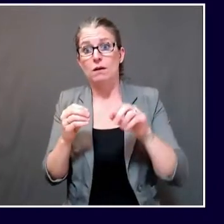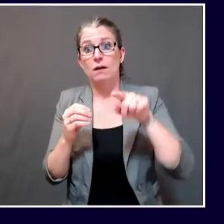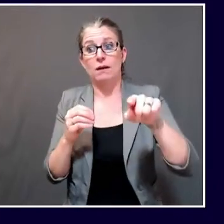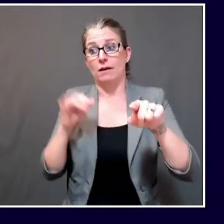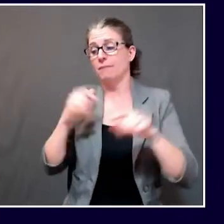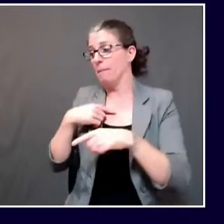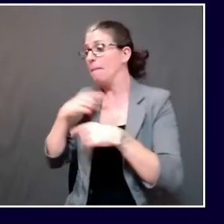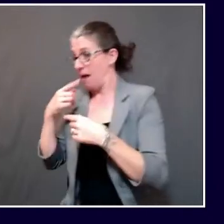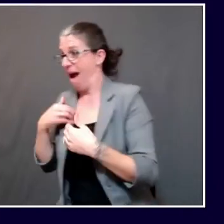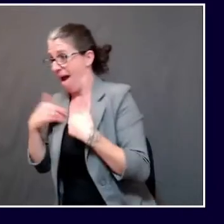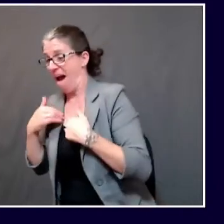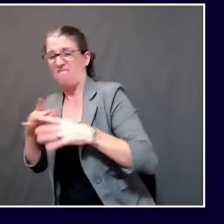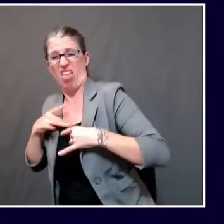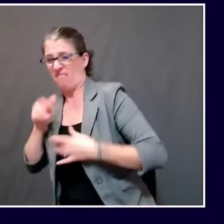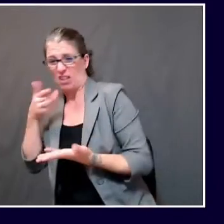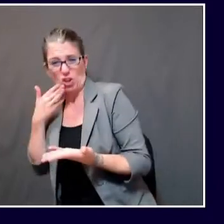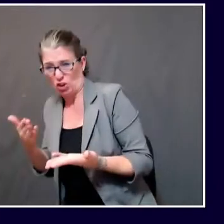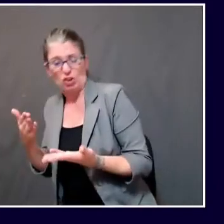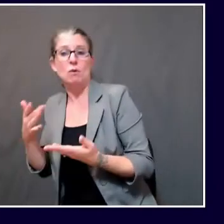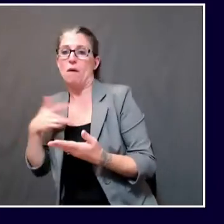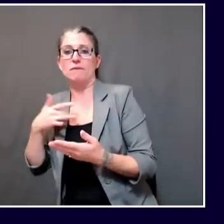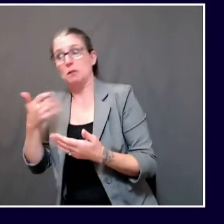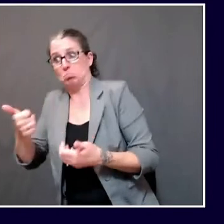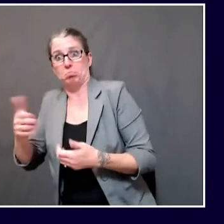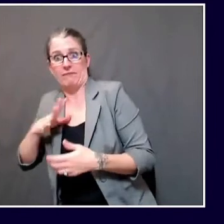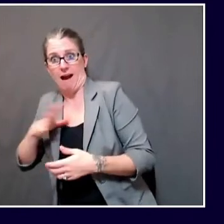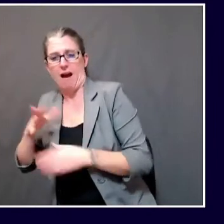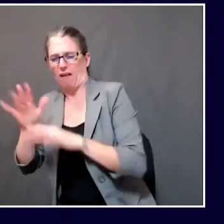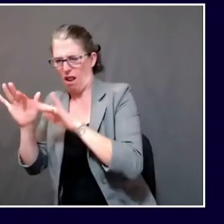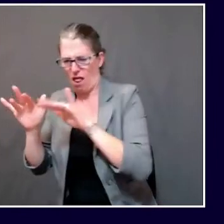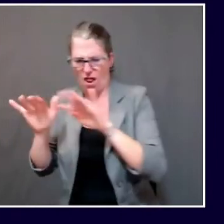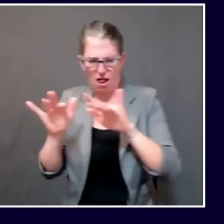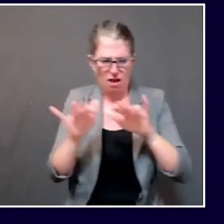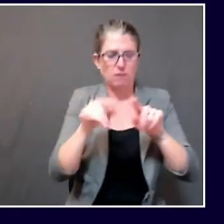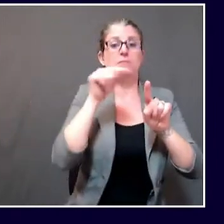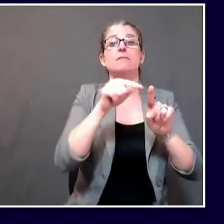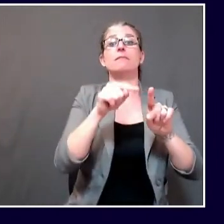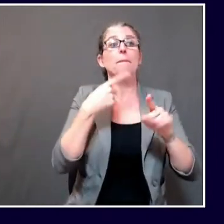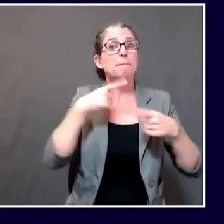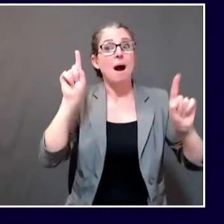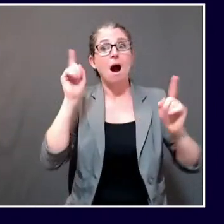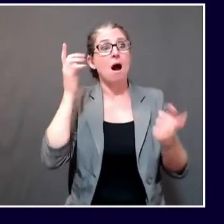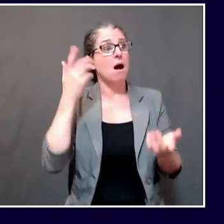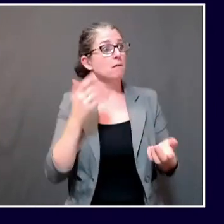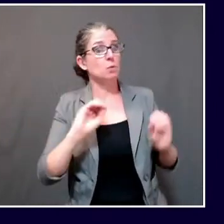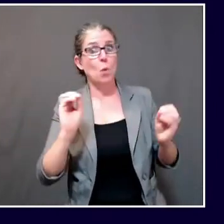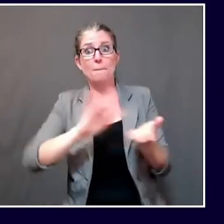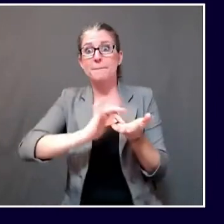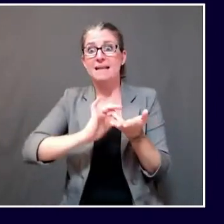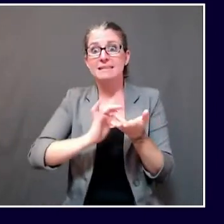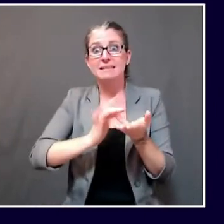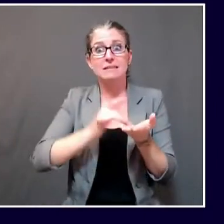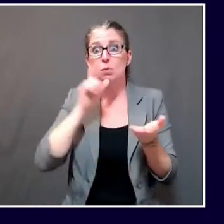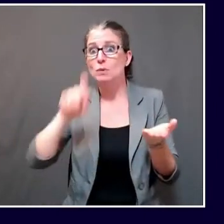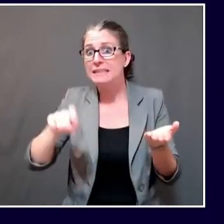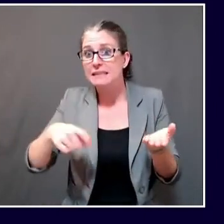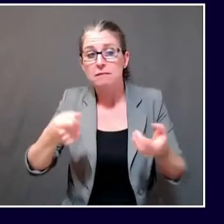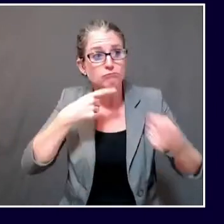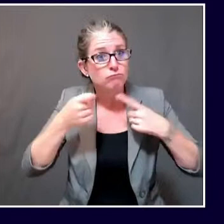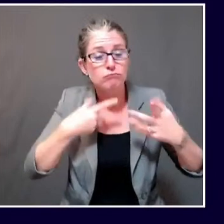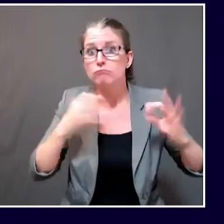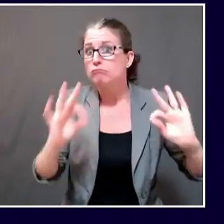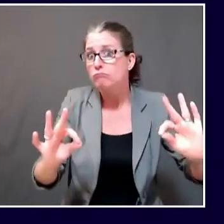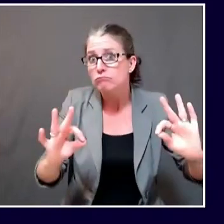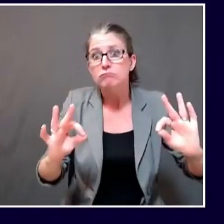it requires folks to be symptom-free for a period of days. Now, there are different, again, twists and turns and pathways